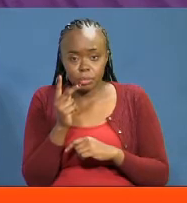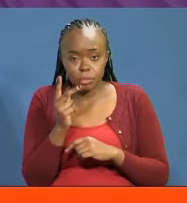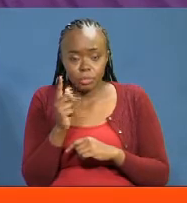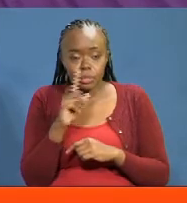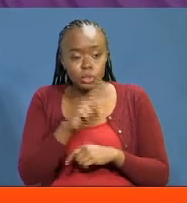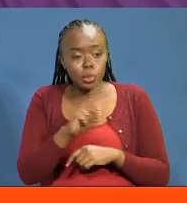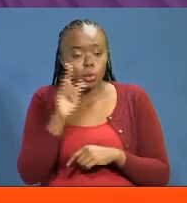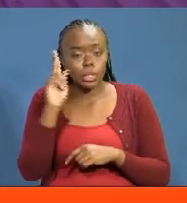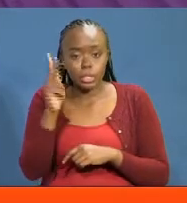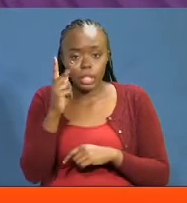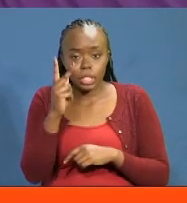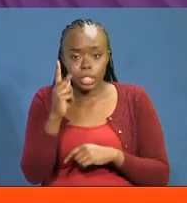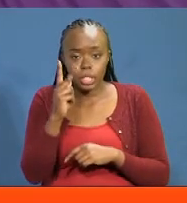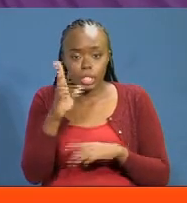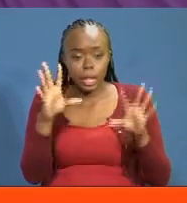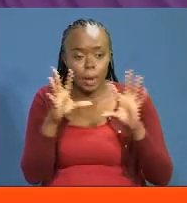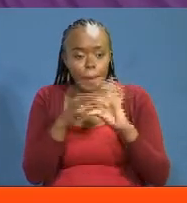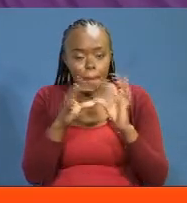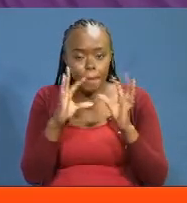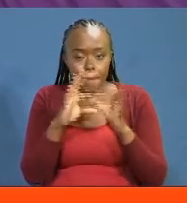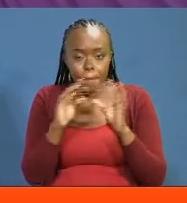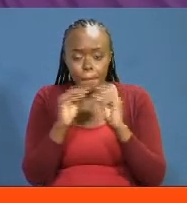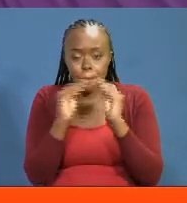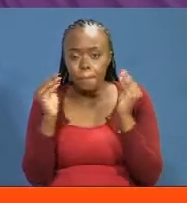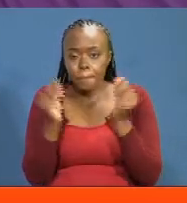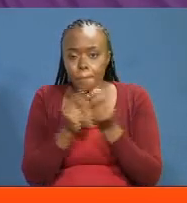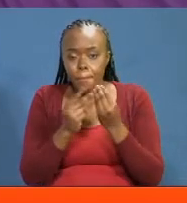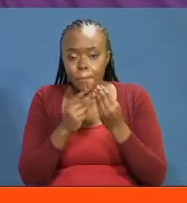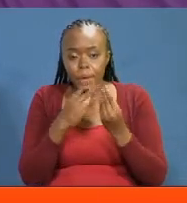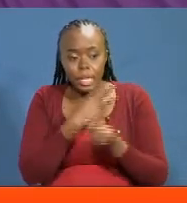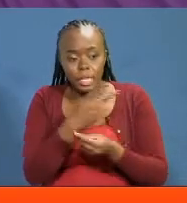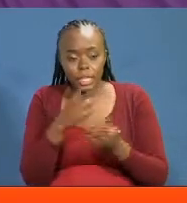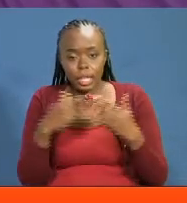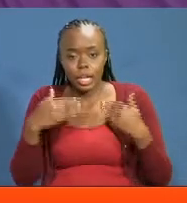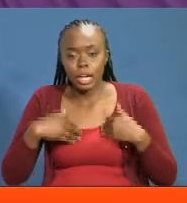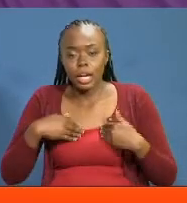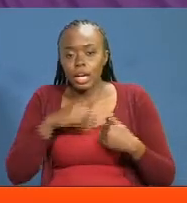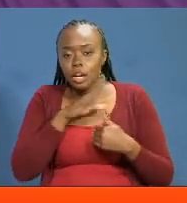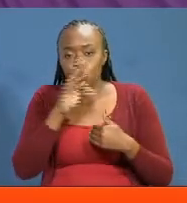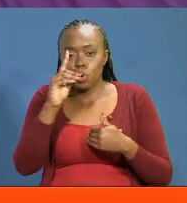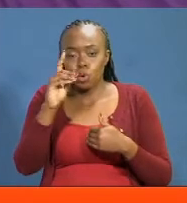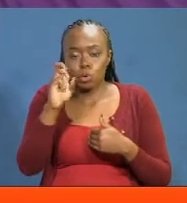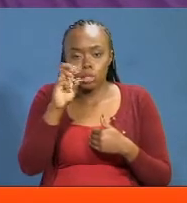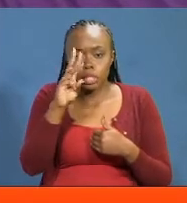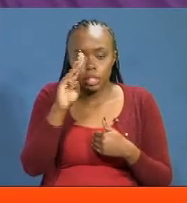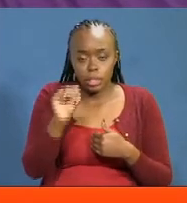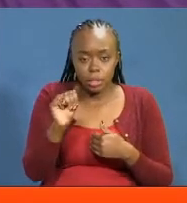One Kenya Alliance. Kuna ODM. Kuna